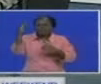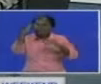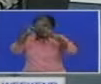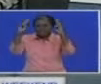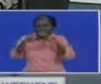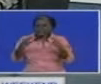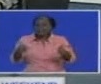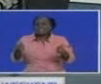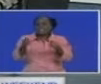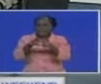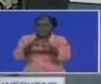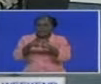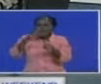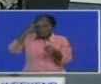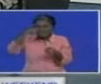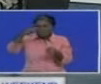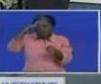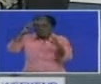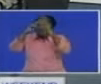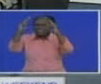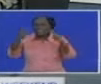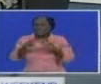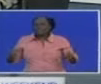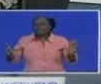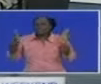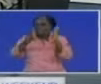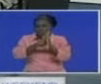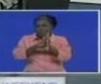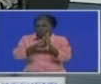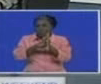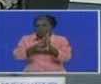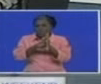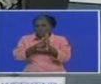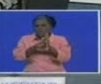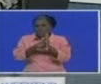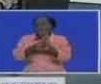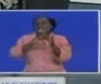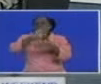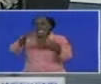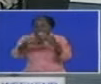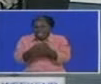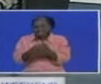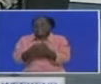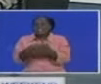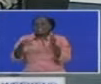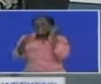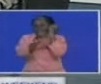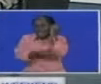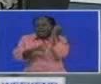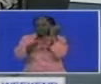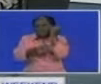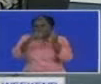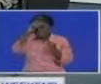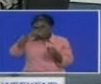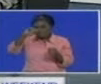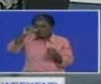the principle of international law, and I want to be very clear on this, is the principle of reciprocity. every country will treat the other neighbor in the manner we